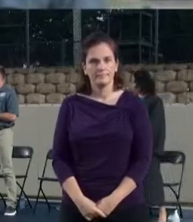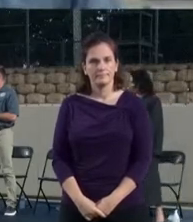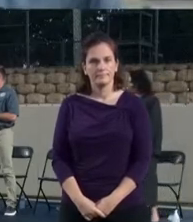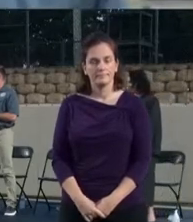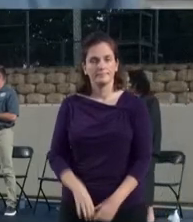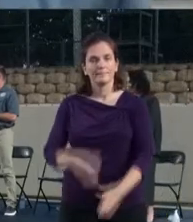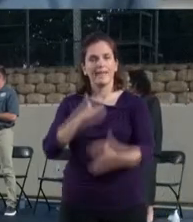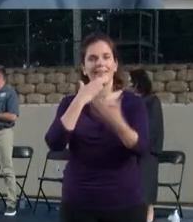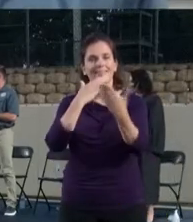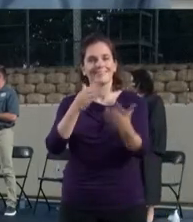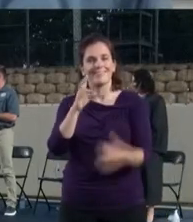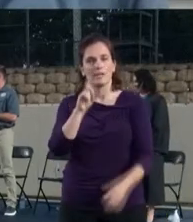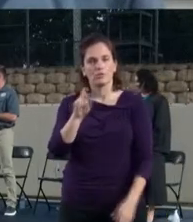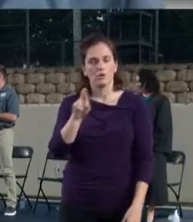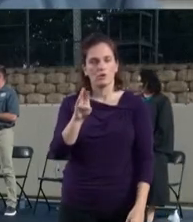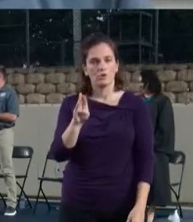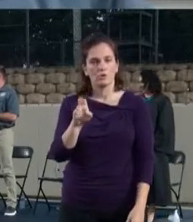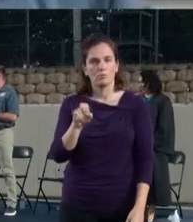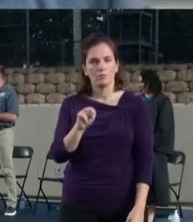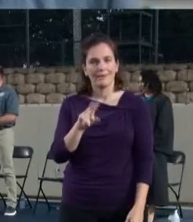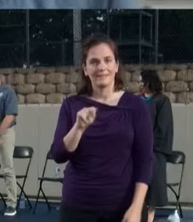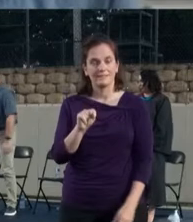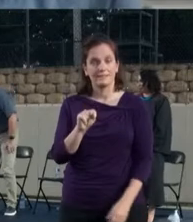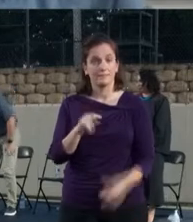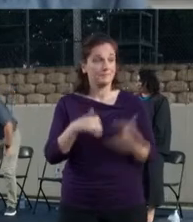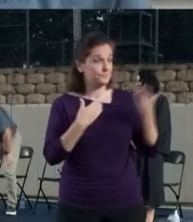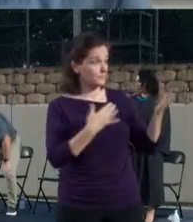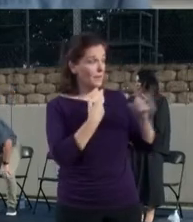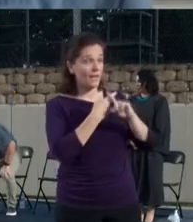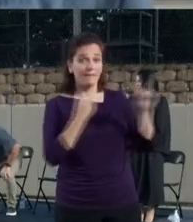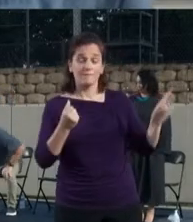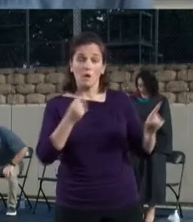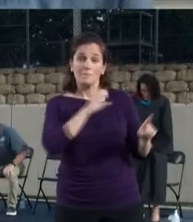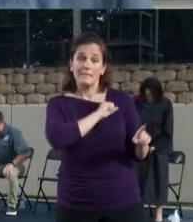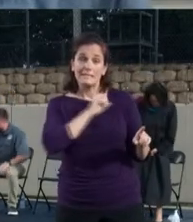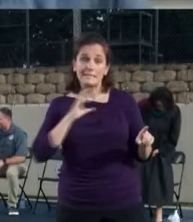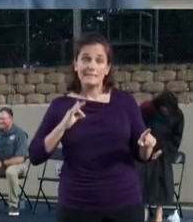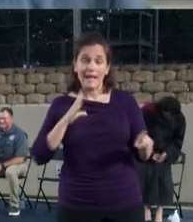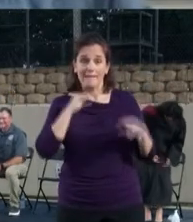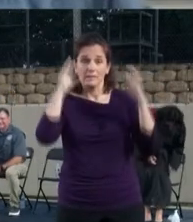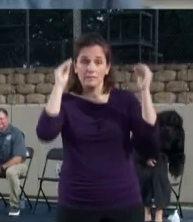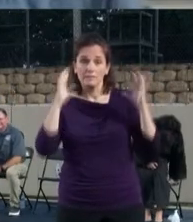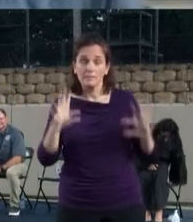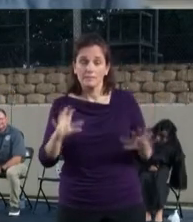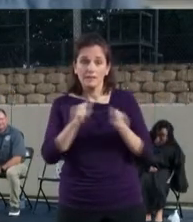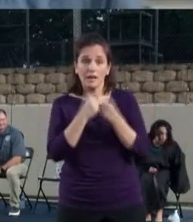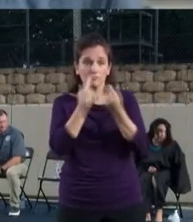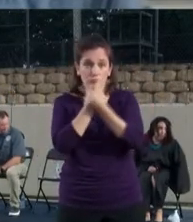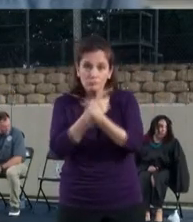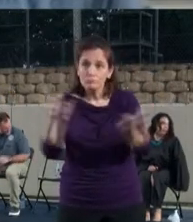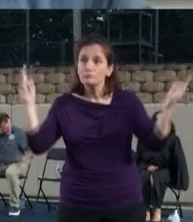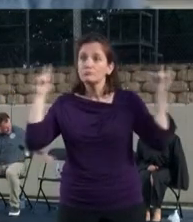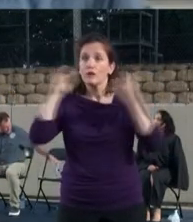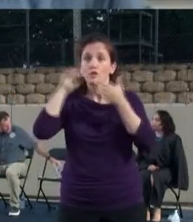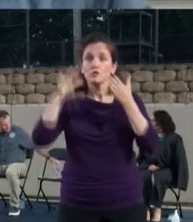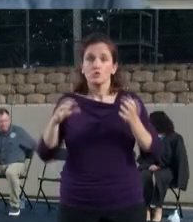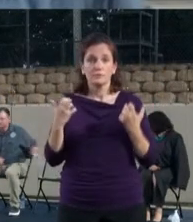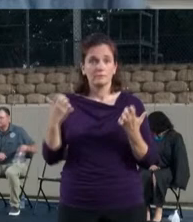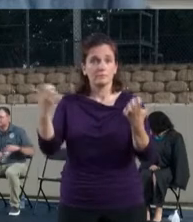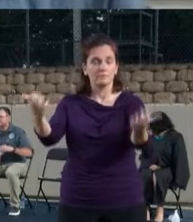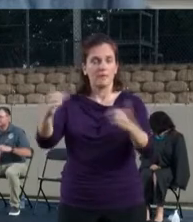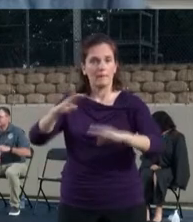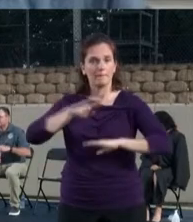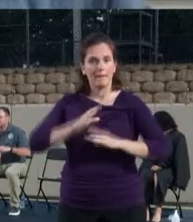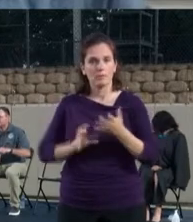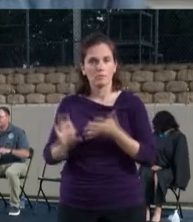Thank you, Dr. Brent. Dr. Brent, on behalf of the faculty and staff, I hereby proclaim that the student seats before you have met